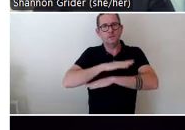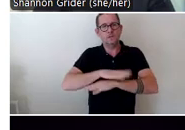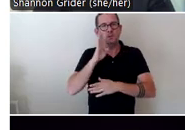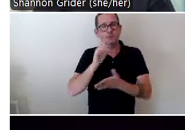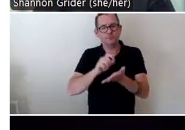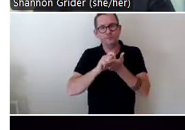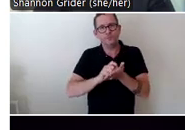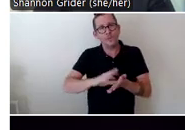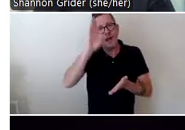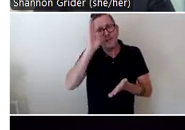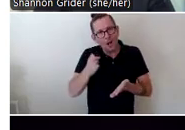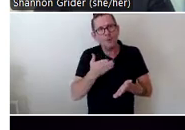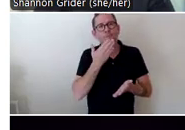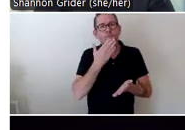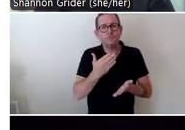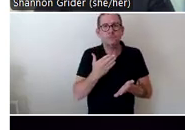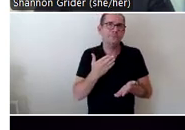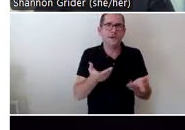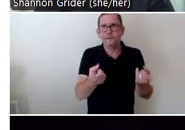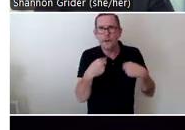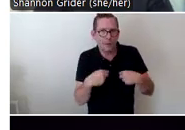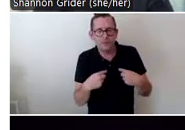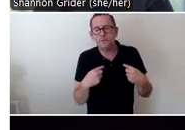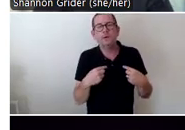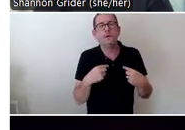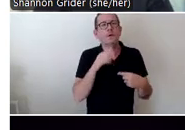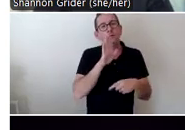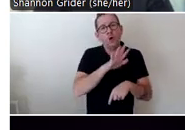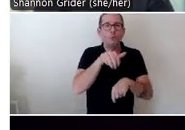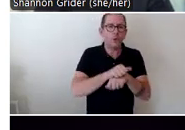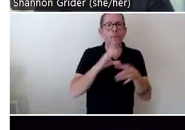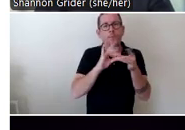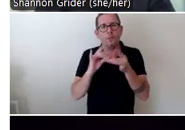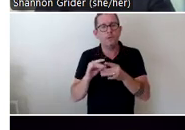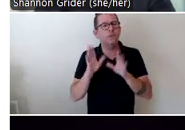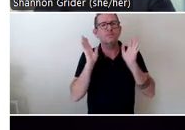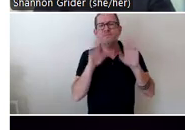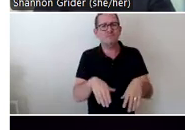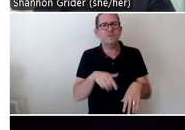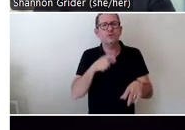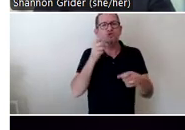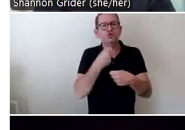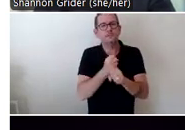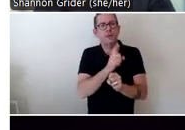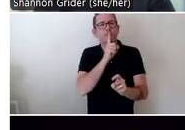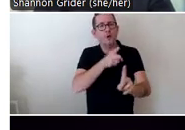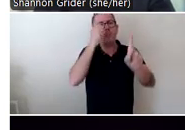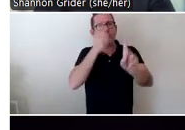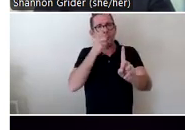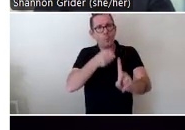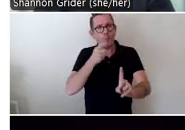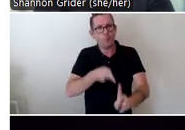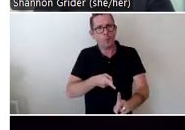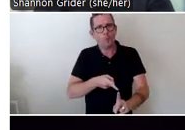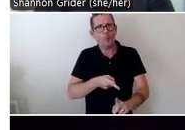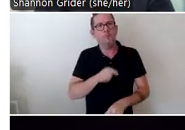For example, at the front desk, oftentimes you'll write, hello, thank you for coming. When is your appointment? Blah, blah,